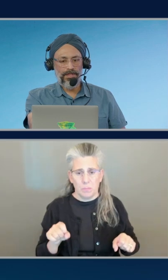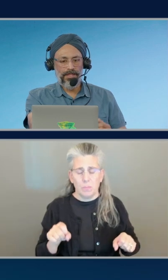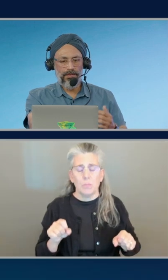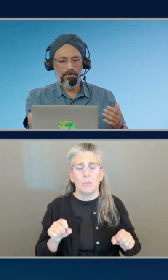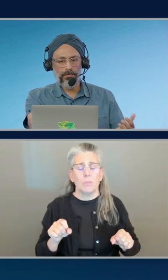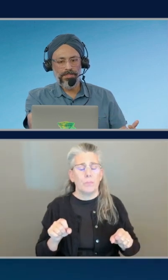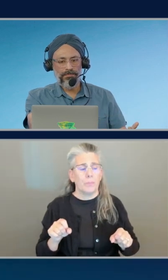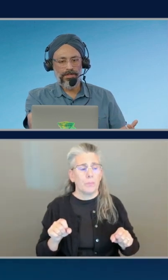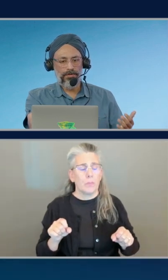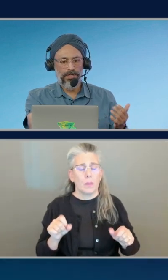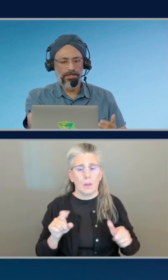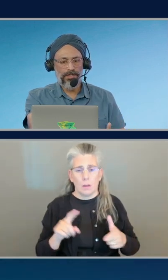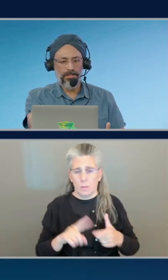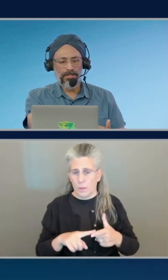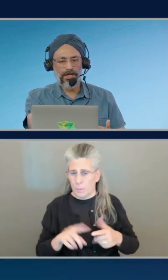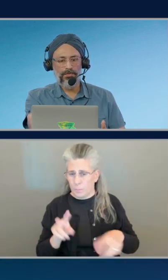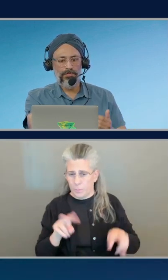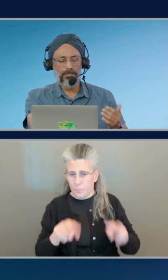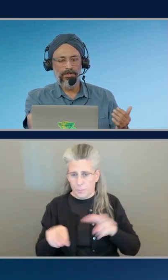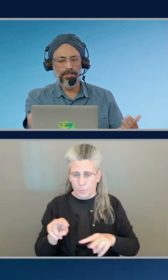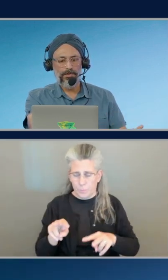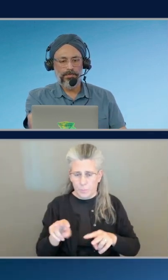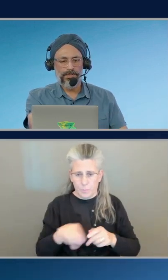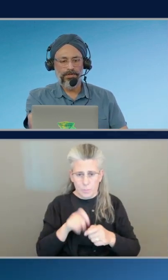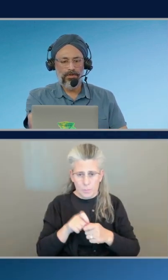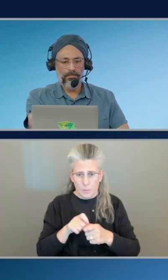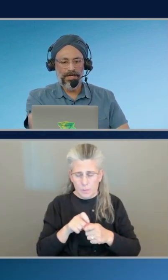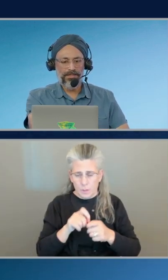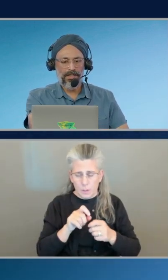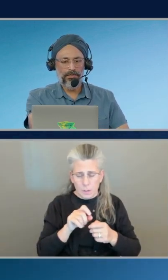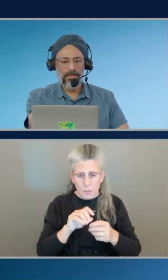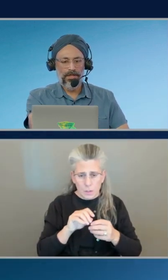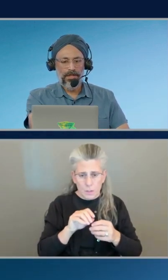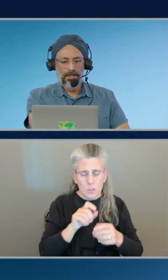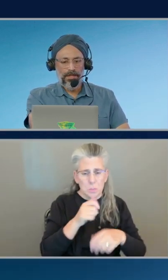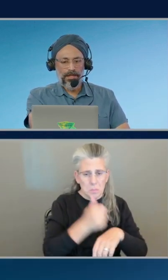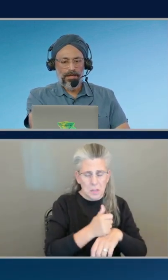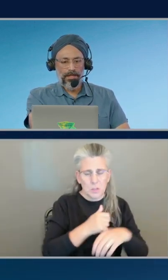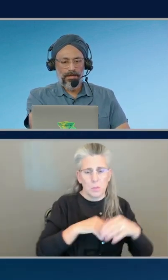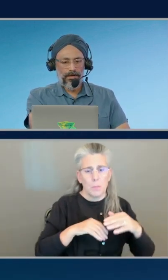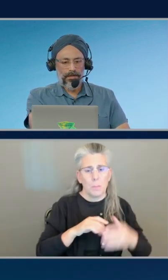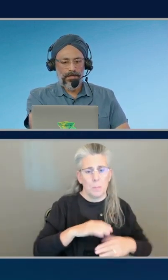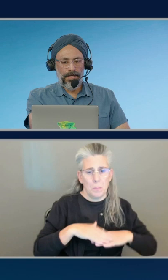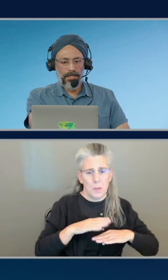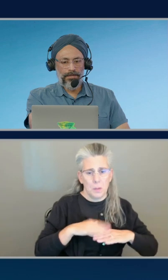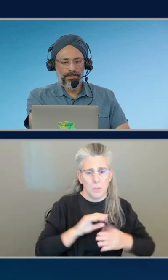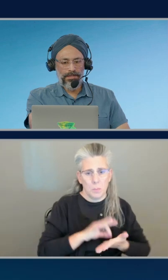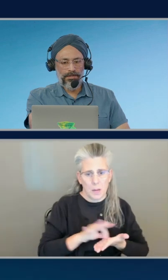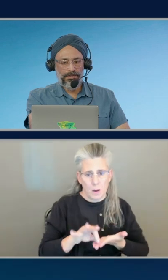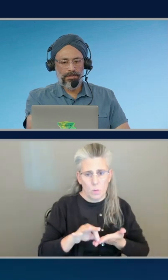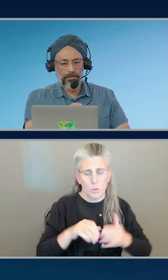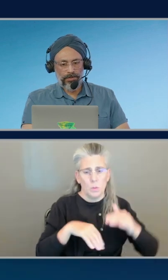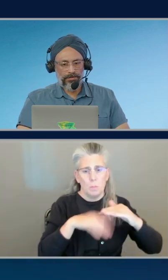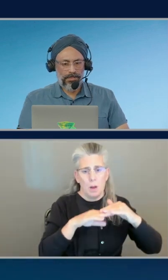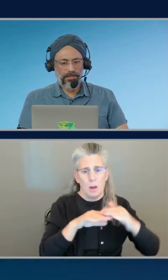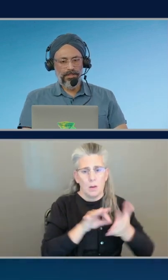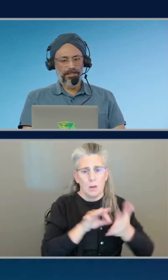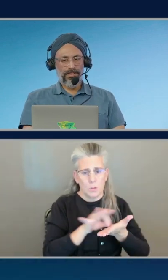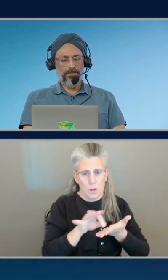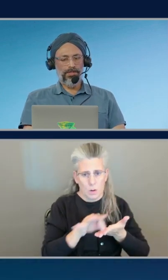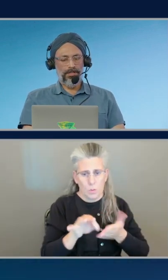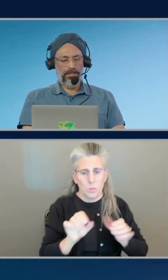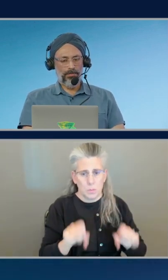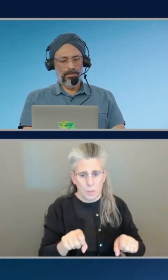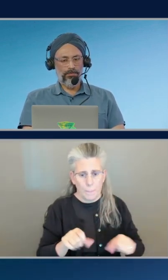And we let you specify your initial count. We let you specify your max count. And this is an interesting point, right? The